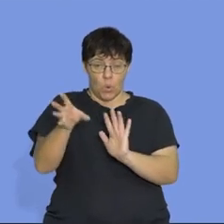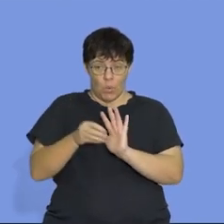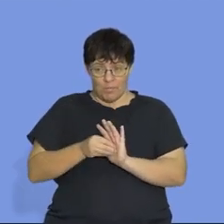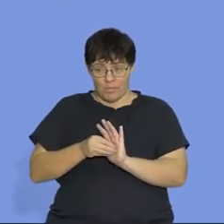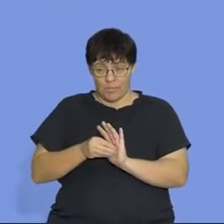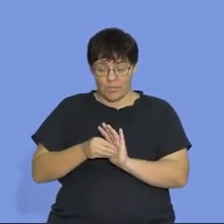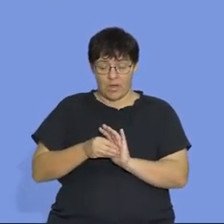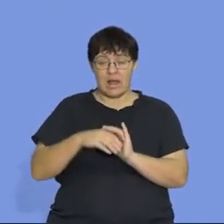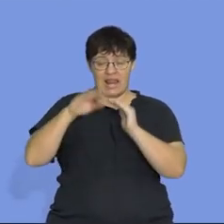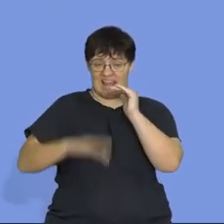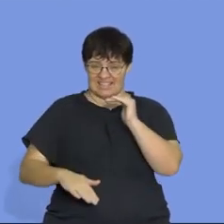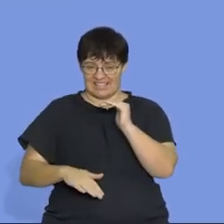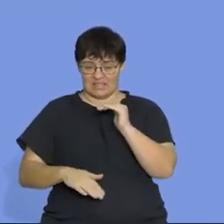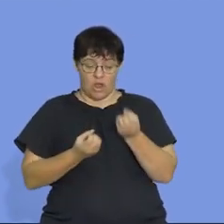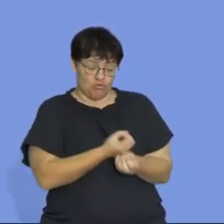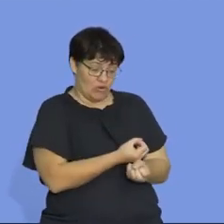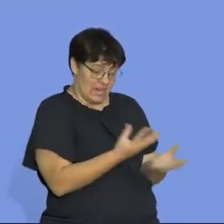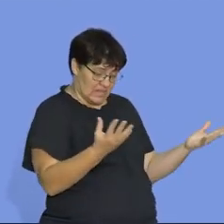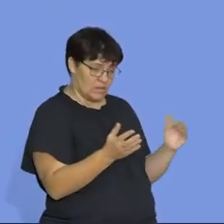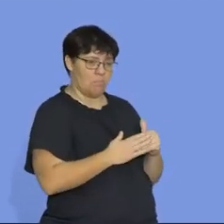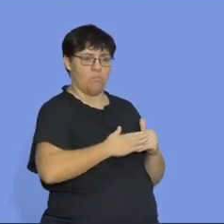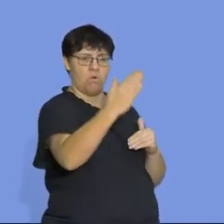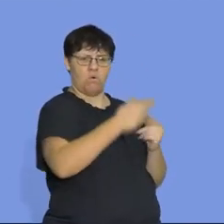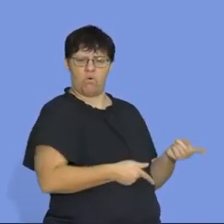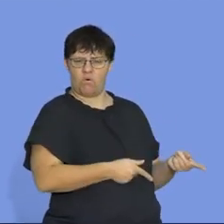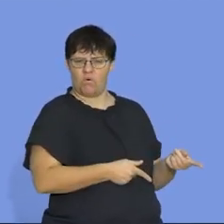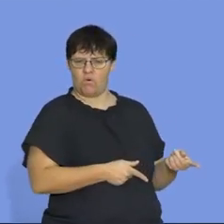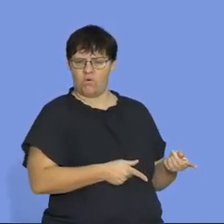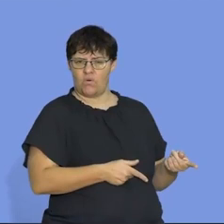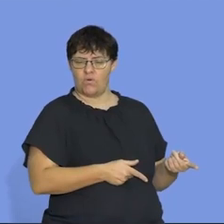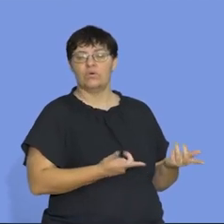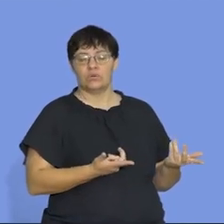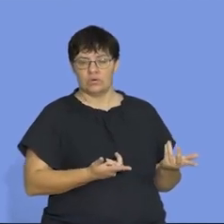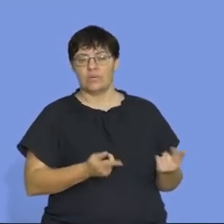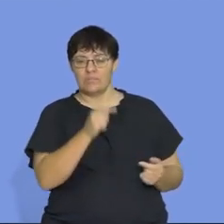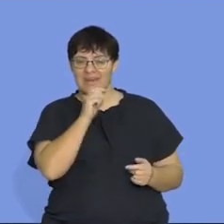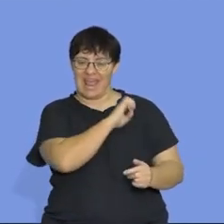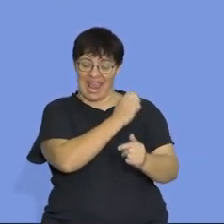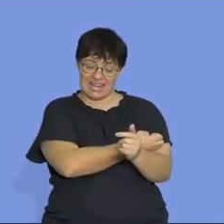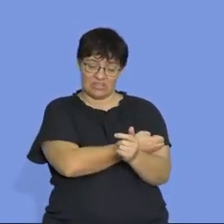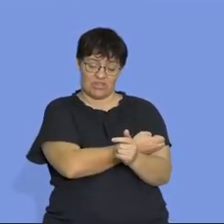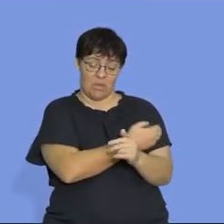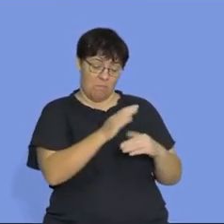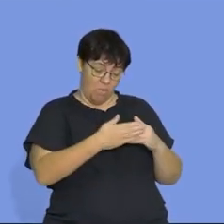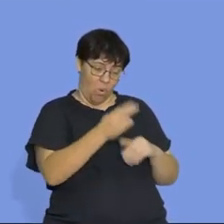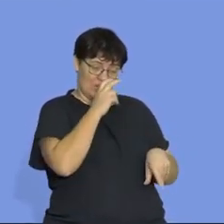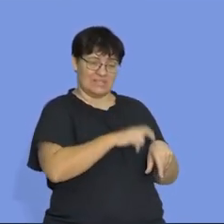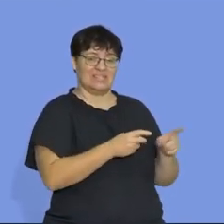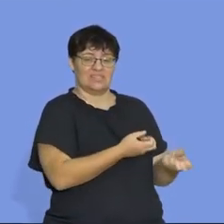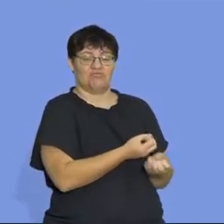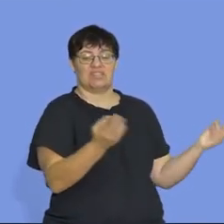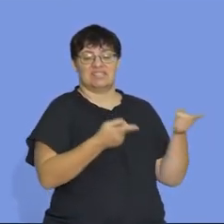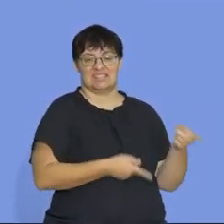than the energy that was released. So in this chemical change, more energy is actually released